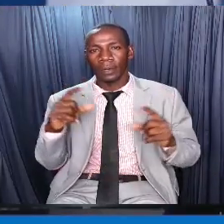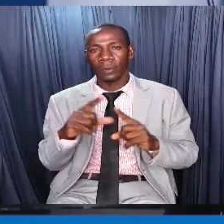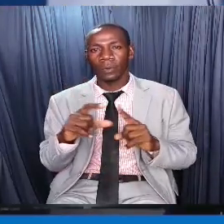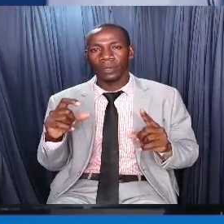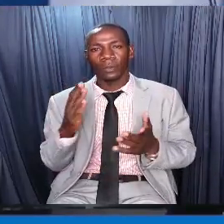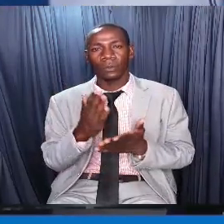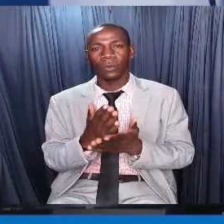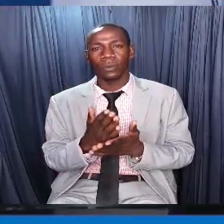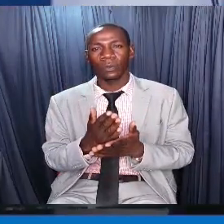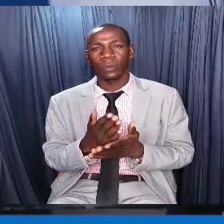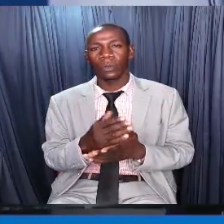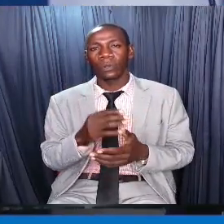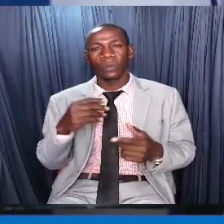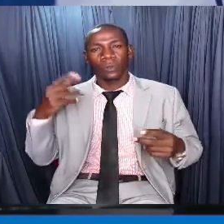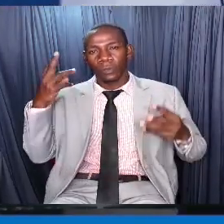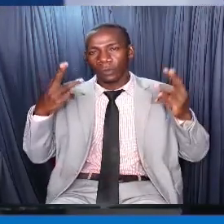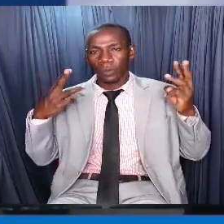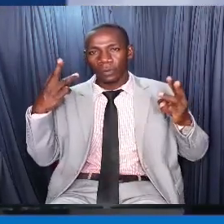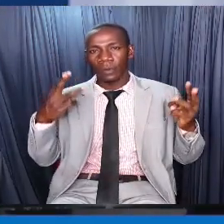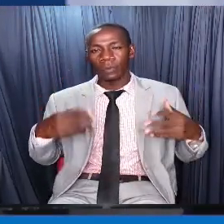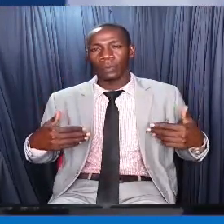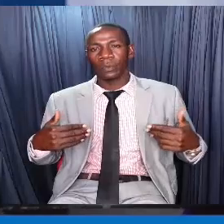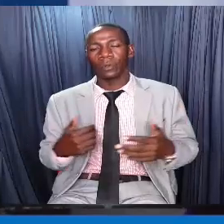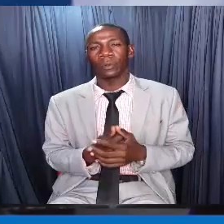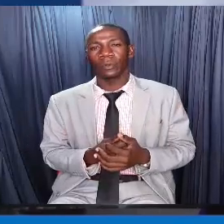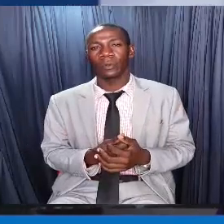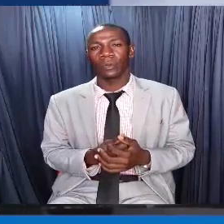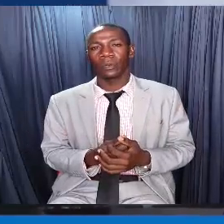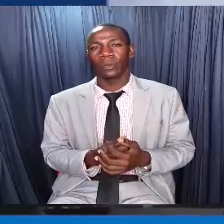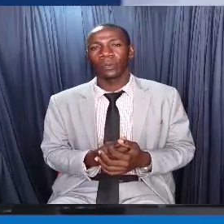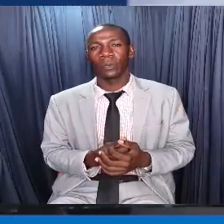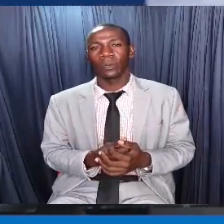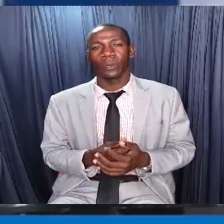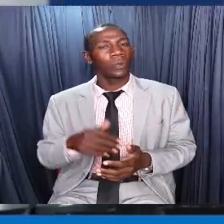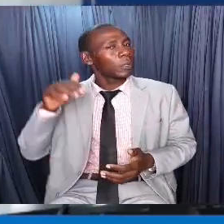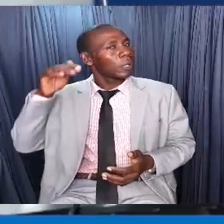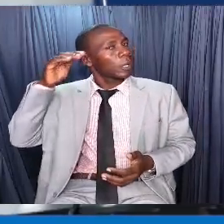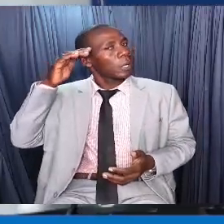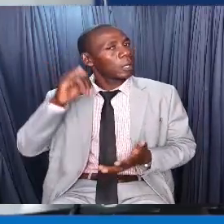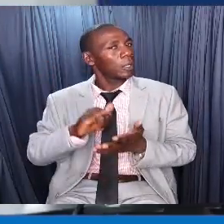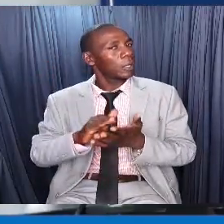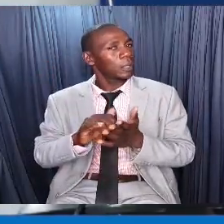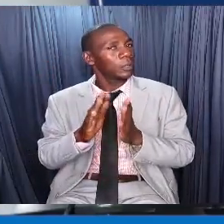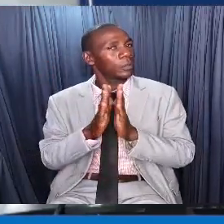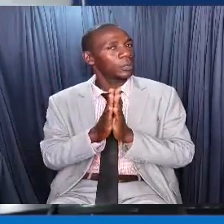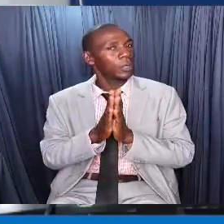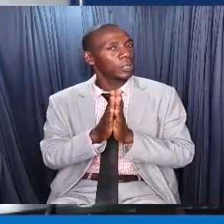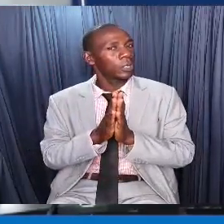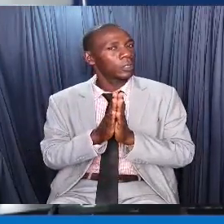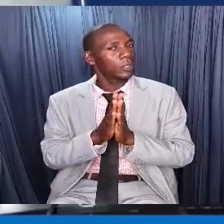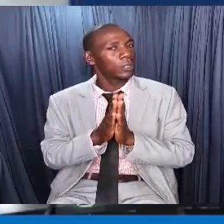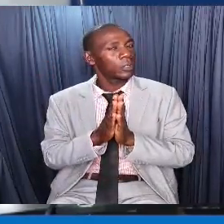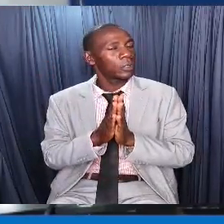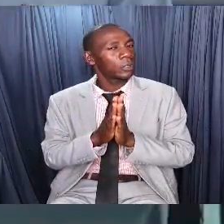huge word indeed. Ile inasumbua. That really troubles people. Maana tukusikia hayo maombi yenyewe. Because however you feel to the